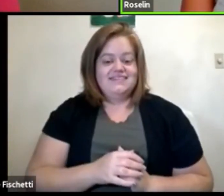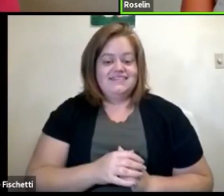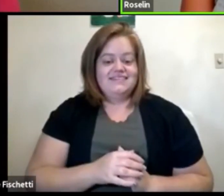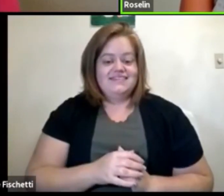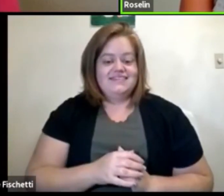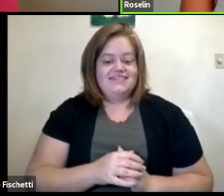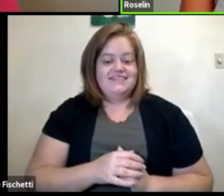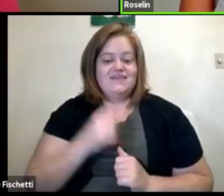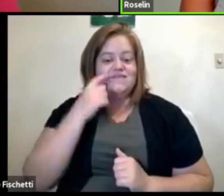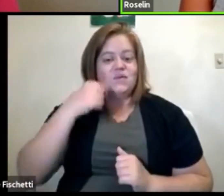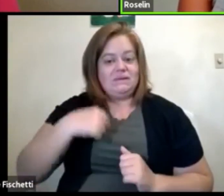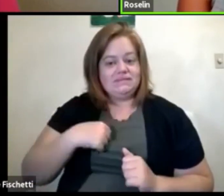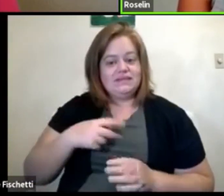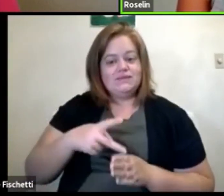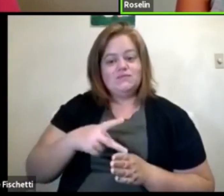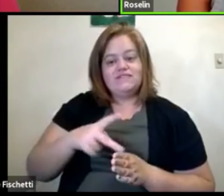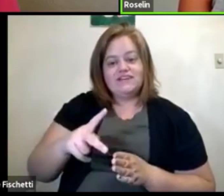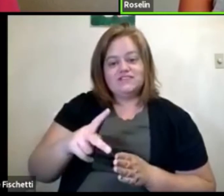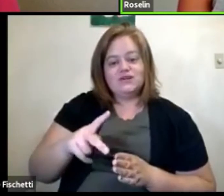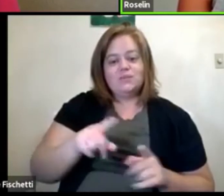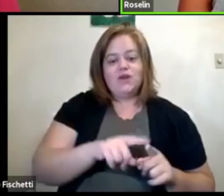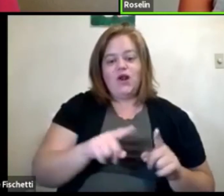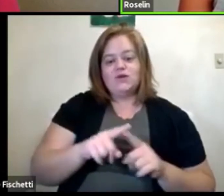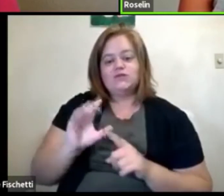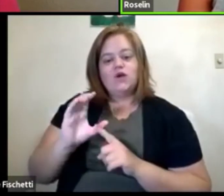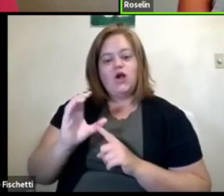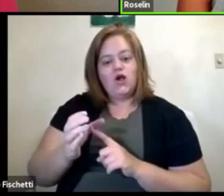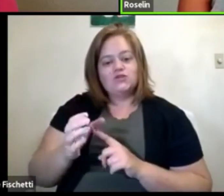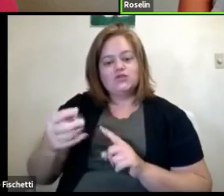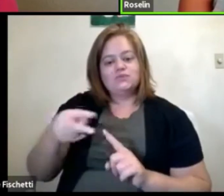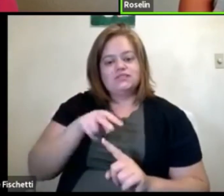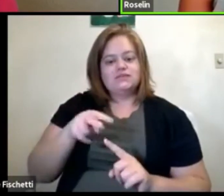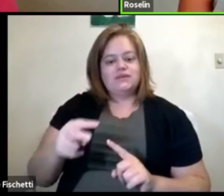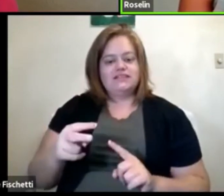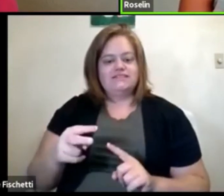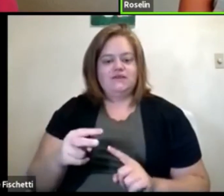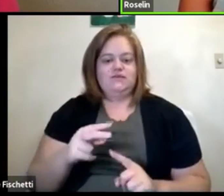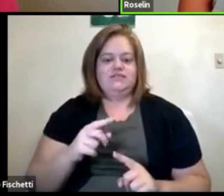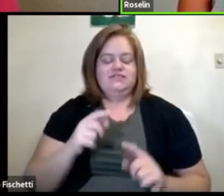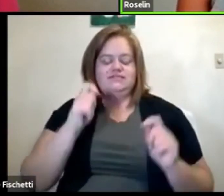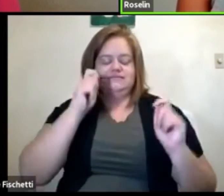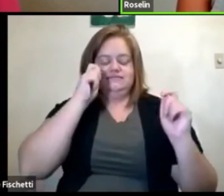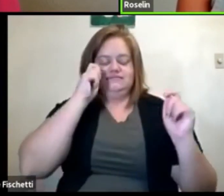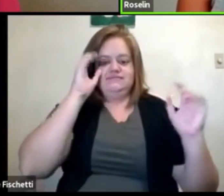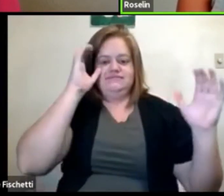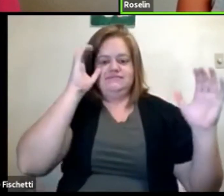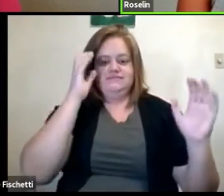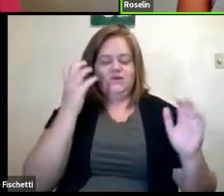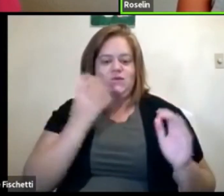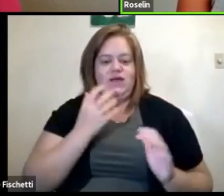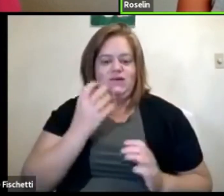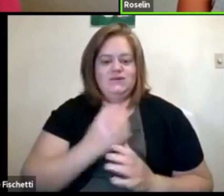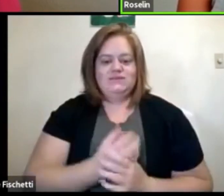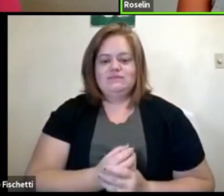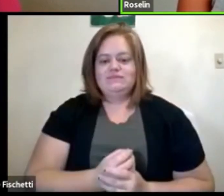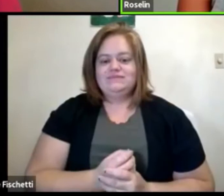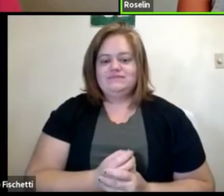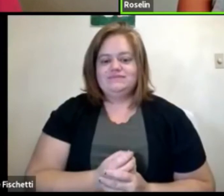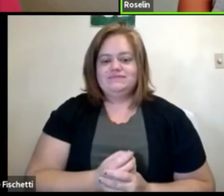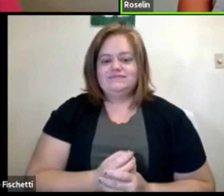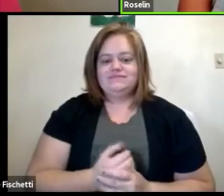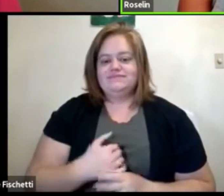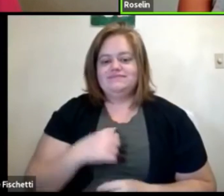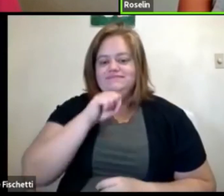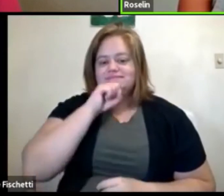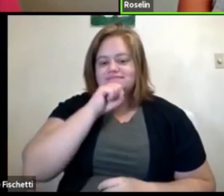a professional and also cultural perspective, it was super eye-opening. I loved it. I